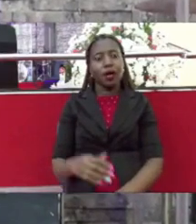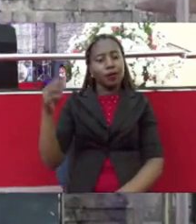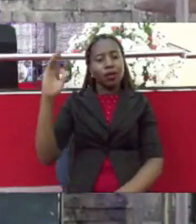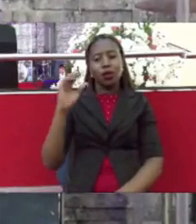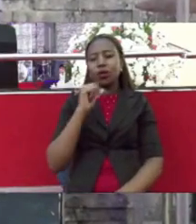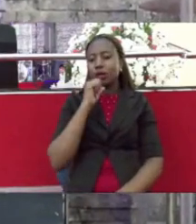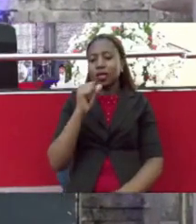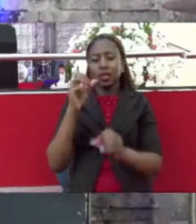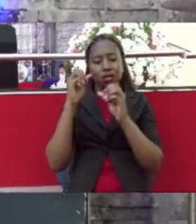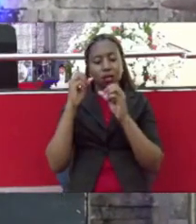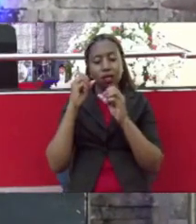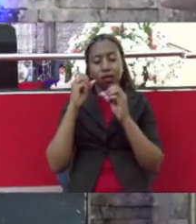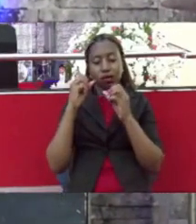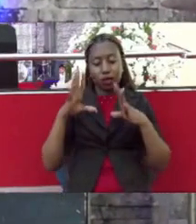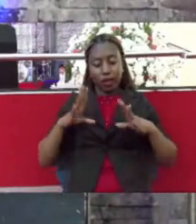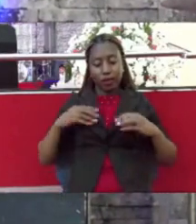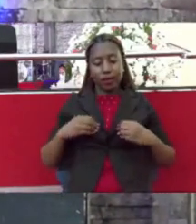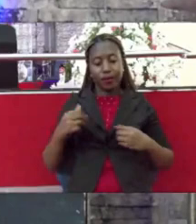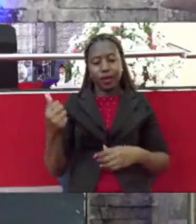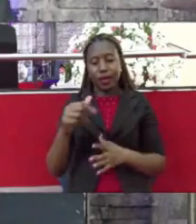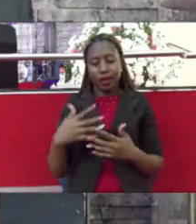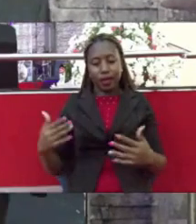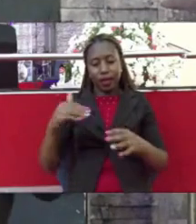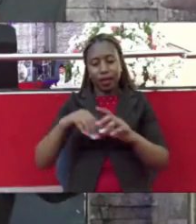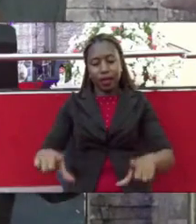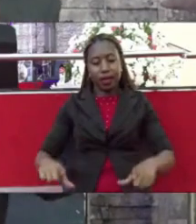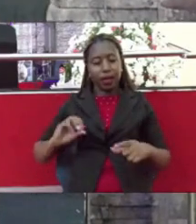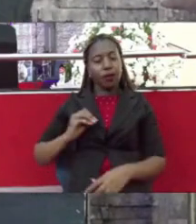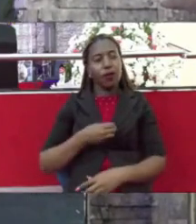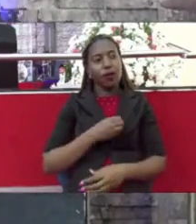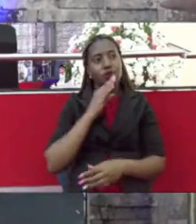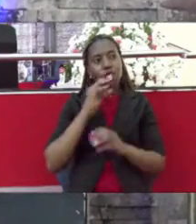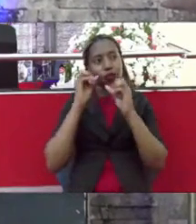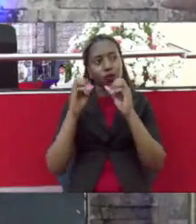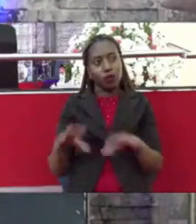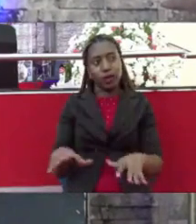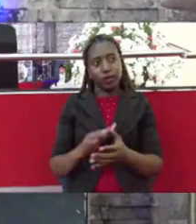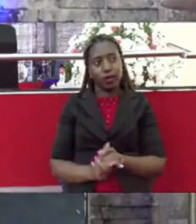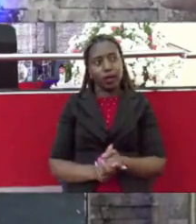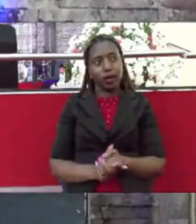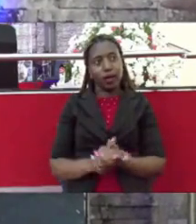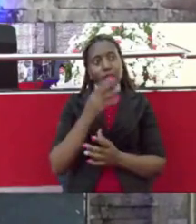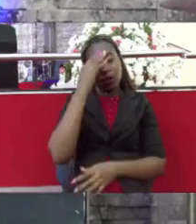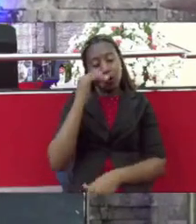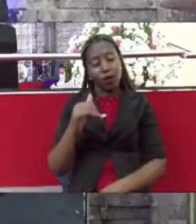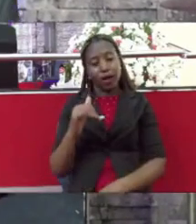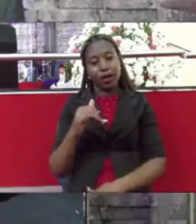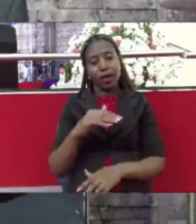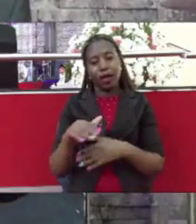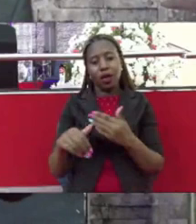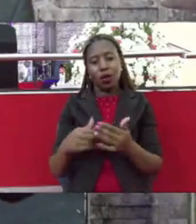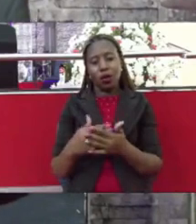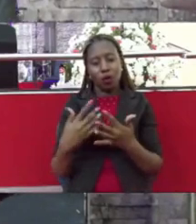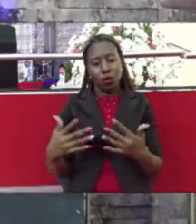lives to be wasted. Hakubali chochote maishani mwetu kuweza kupotea. Because all things work, all things not some things. Ya kwamba